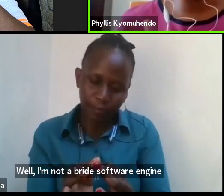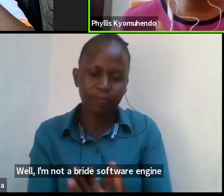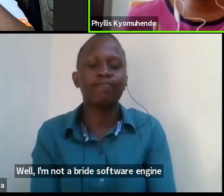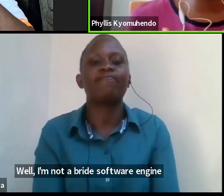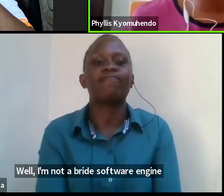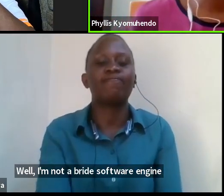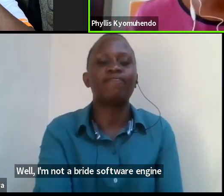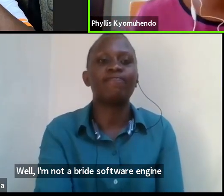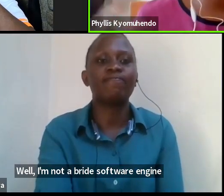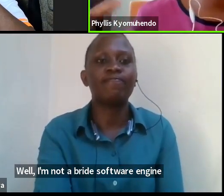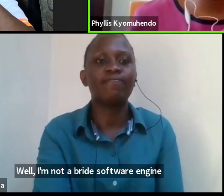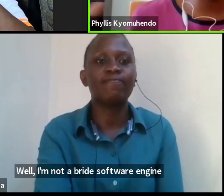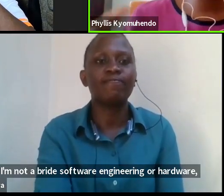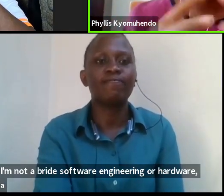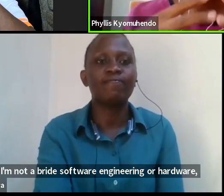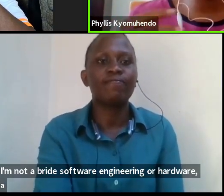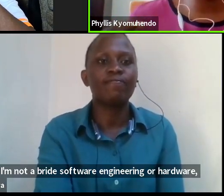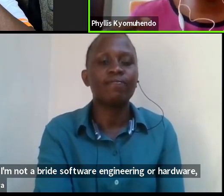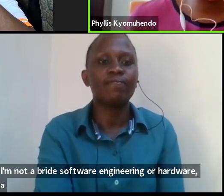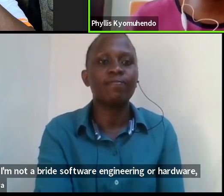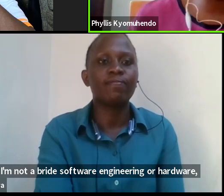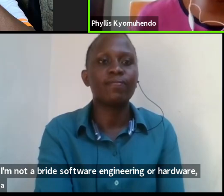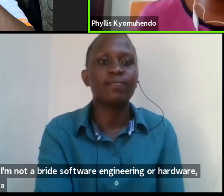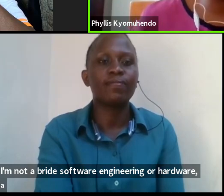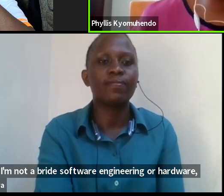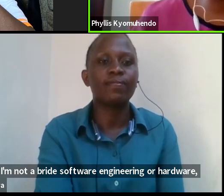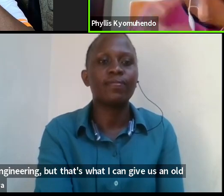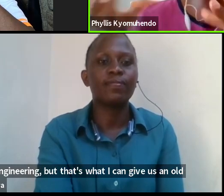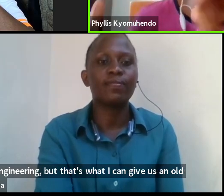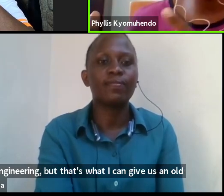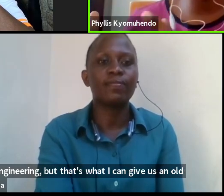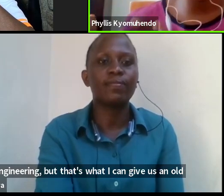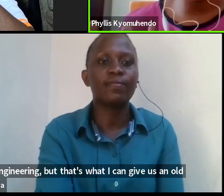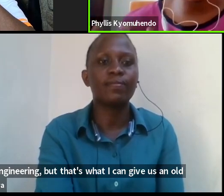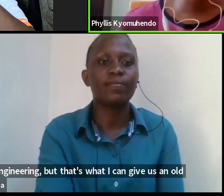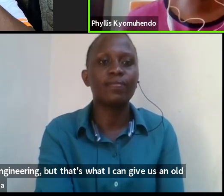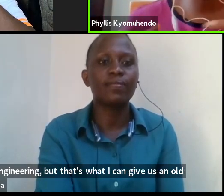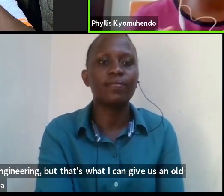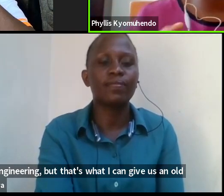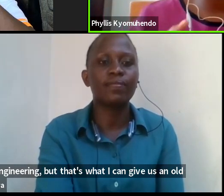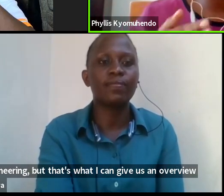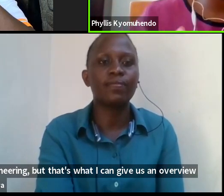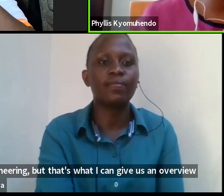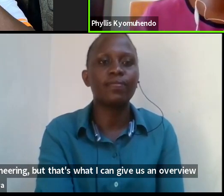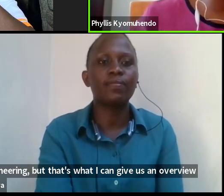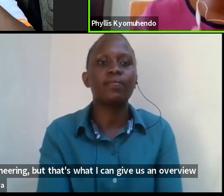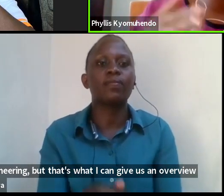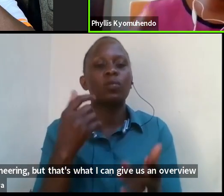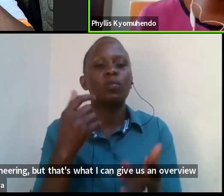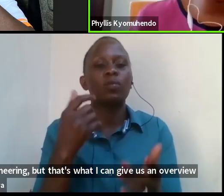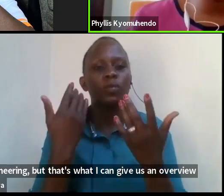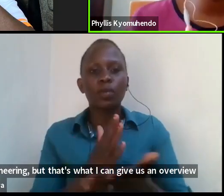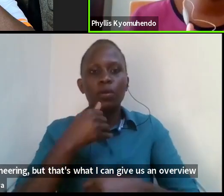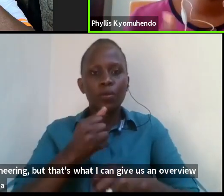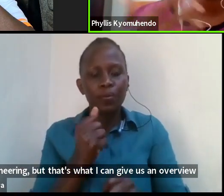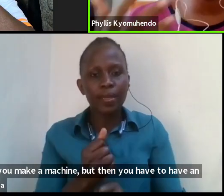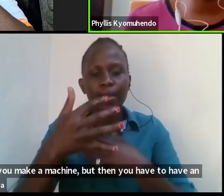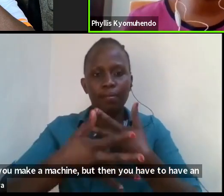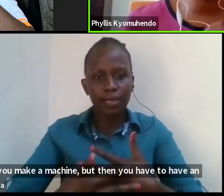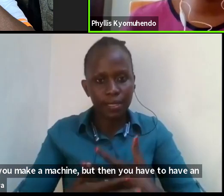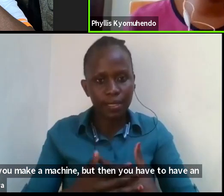hardware engineering, but that's what I can give as an overview, that you make a machine, but then you have to have an instruction which